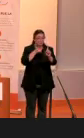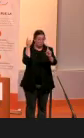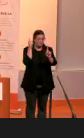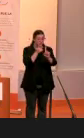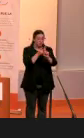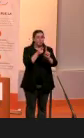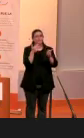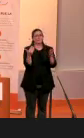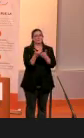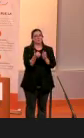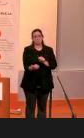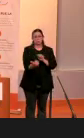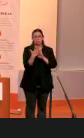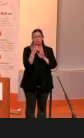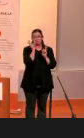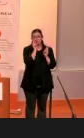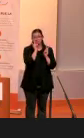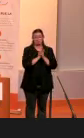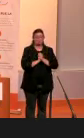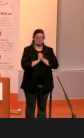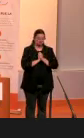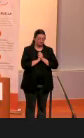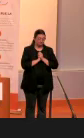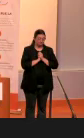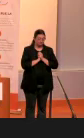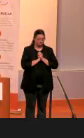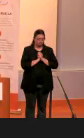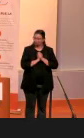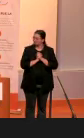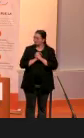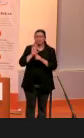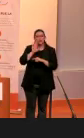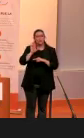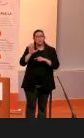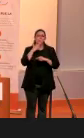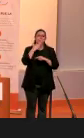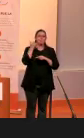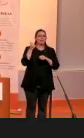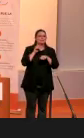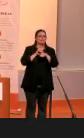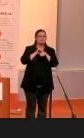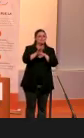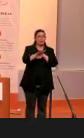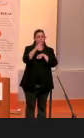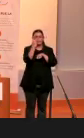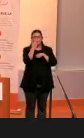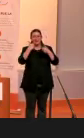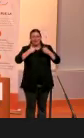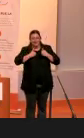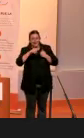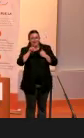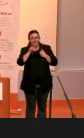very novel approach. What is my best piece of advice for somebody living with